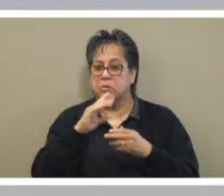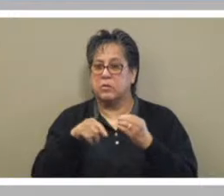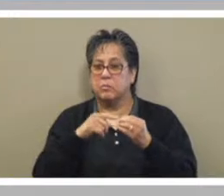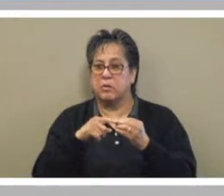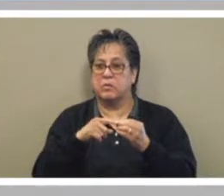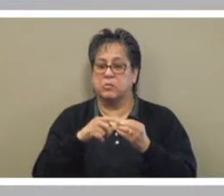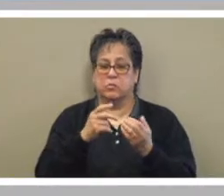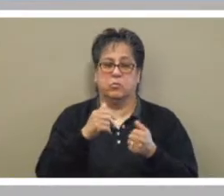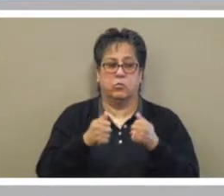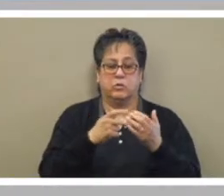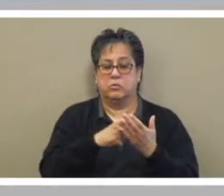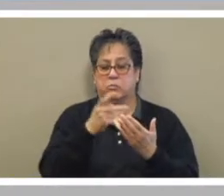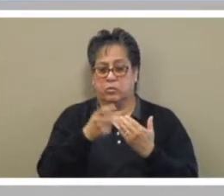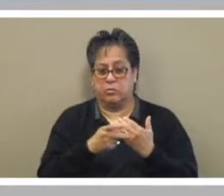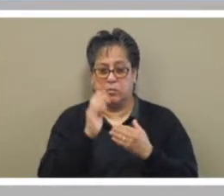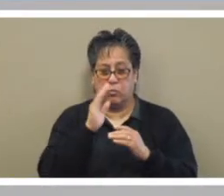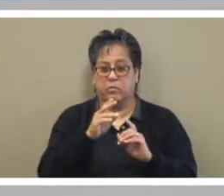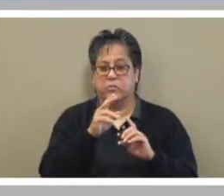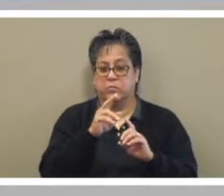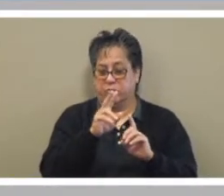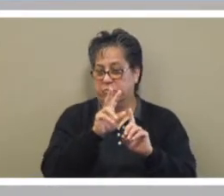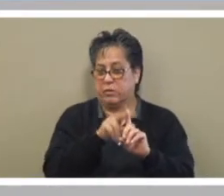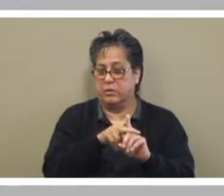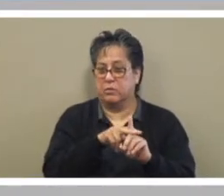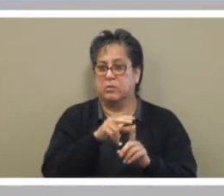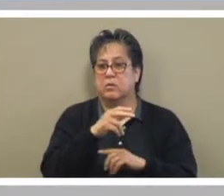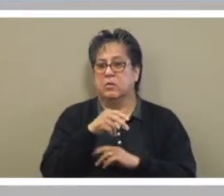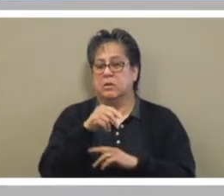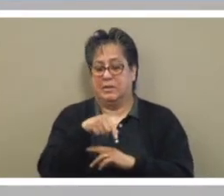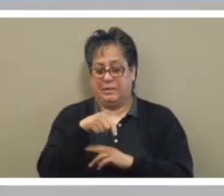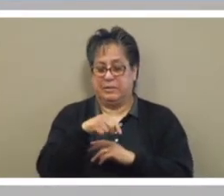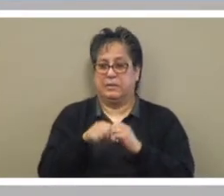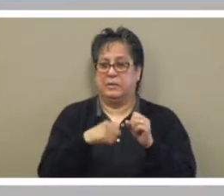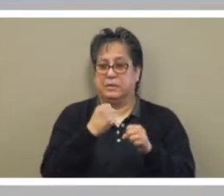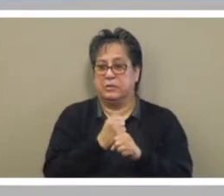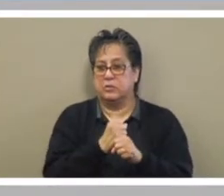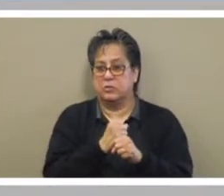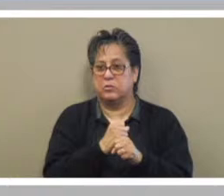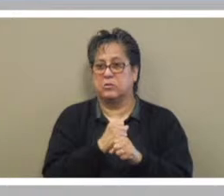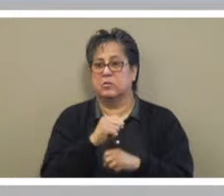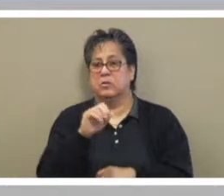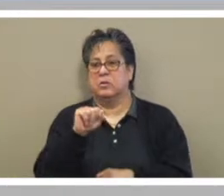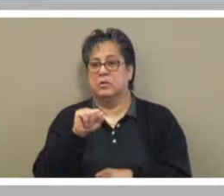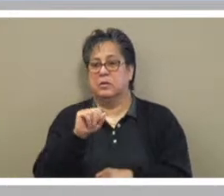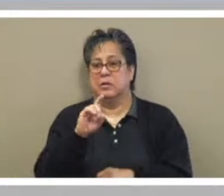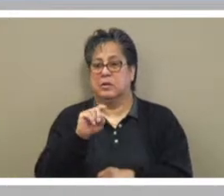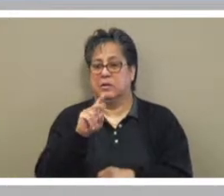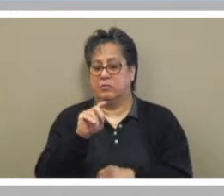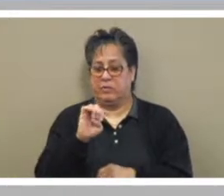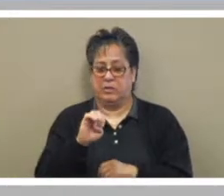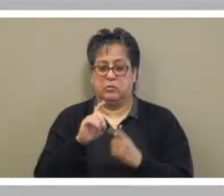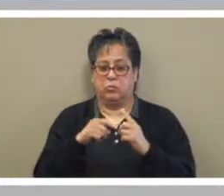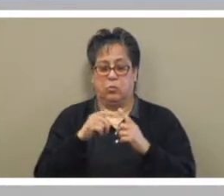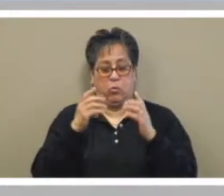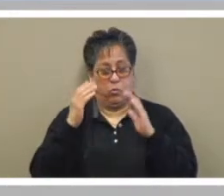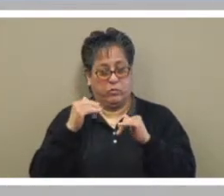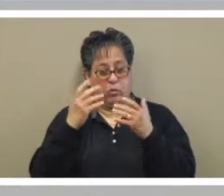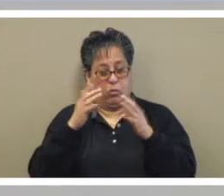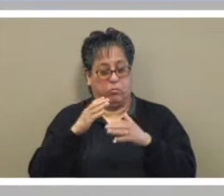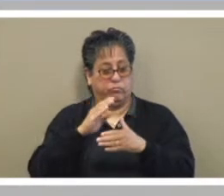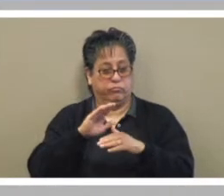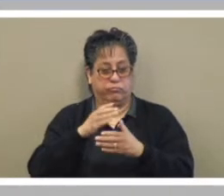what programs we're gonna be filing for that you'll hear about later in this year, once all the installations are complete in 2025.